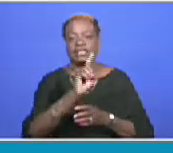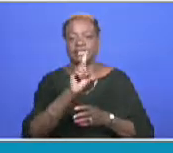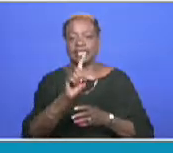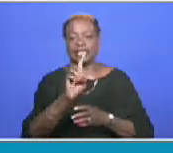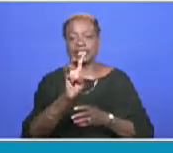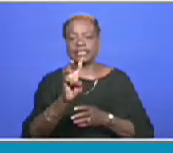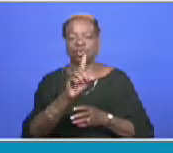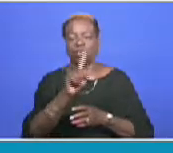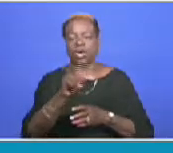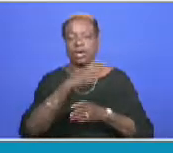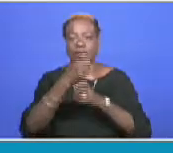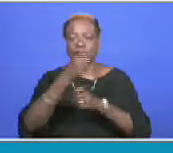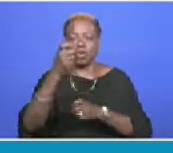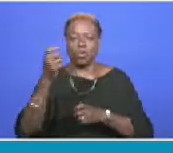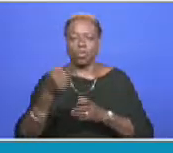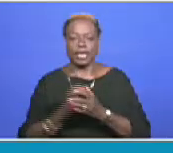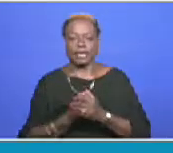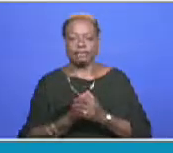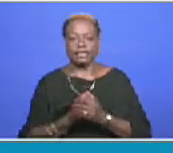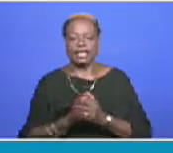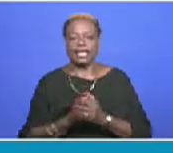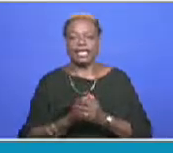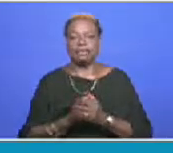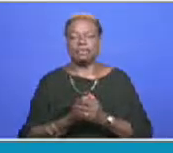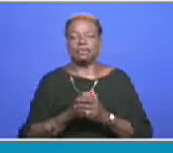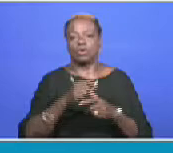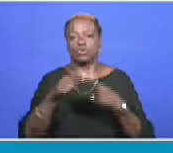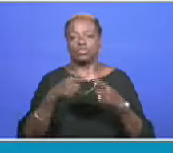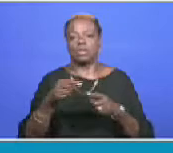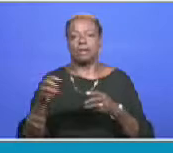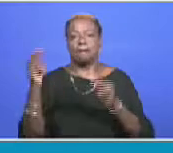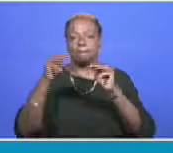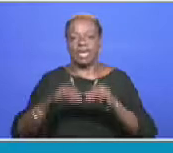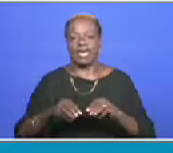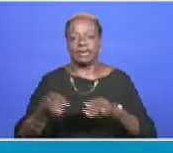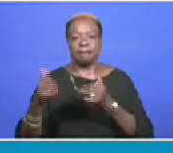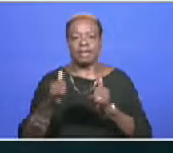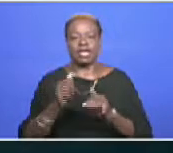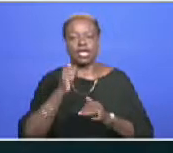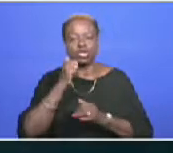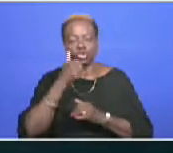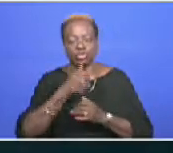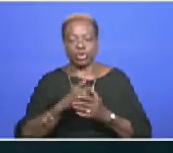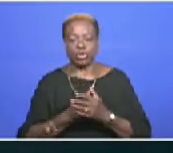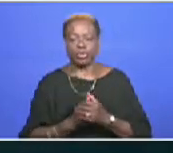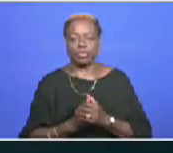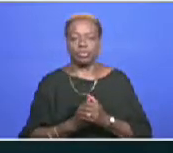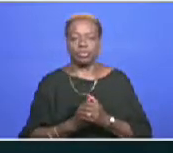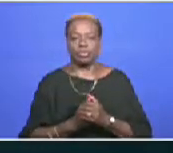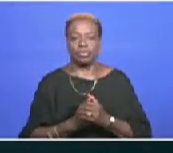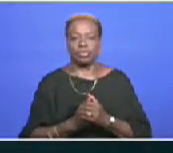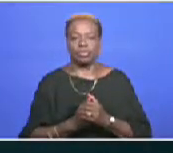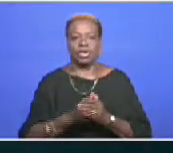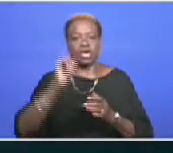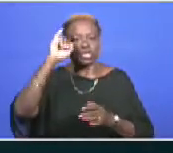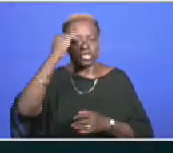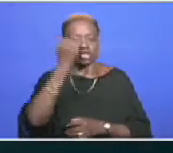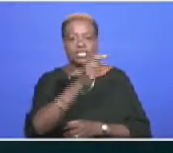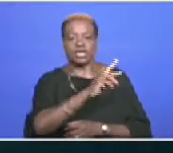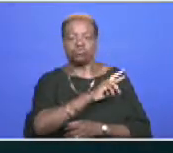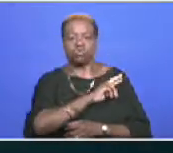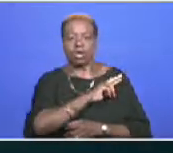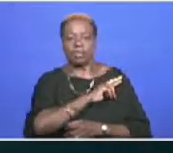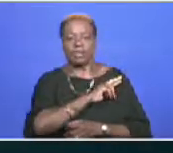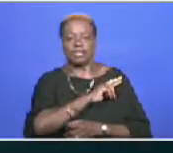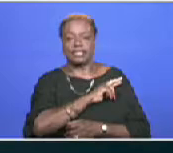7-5, 6-2 victory. KJ scheduled to open main draw play come tomorrow. Justin Roberts also in Cancun. He